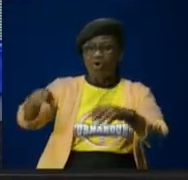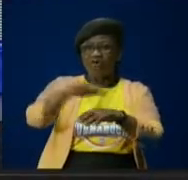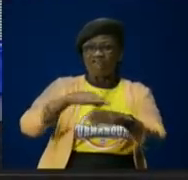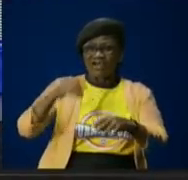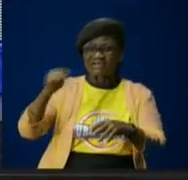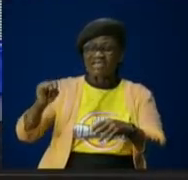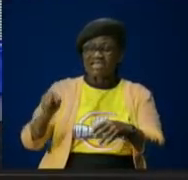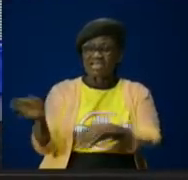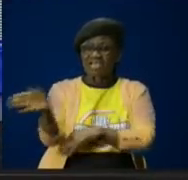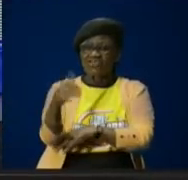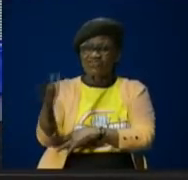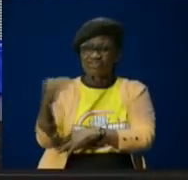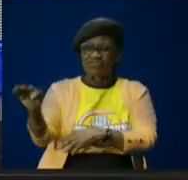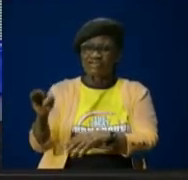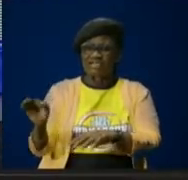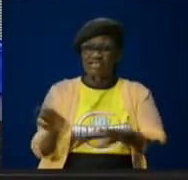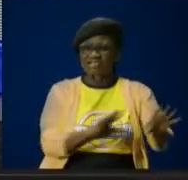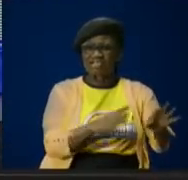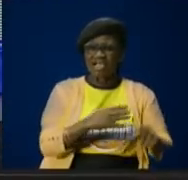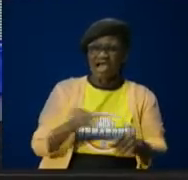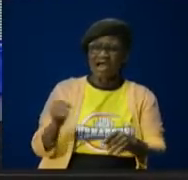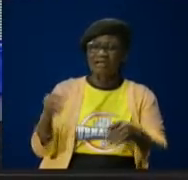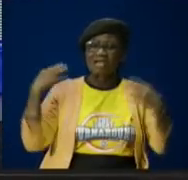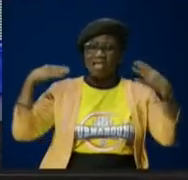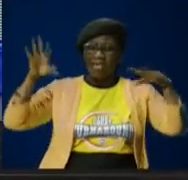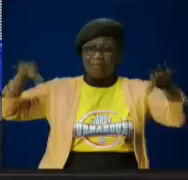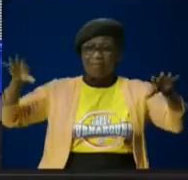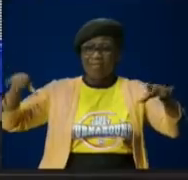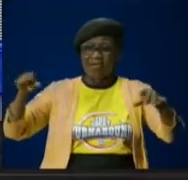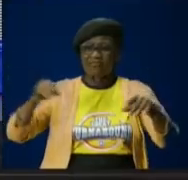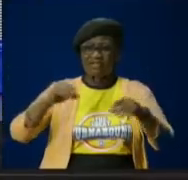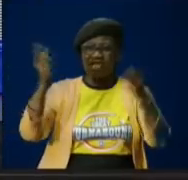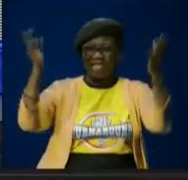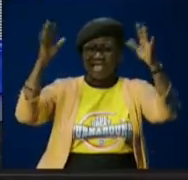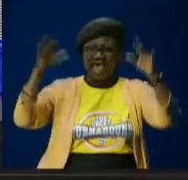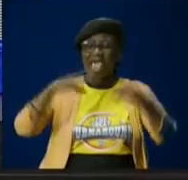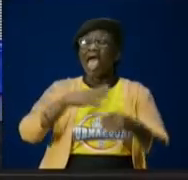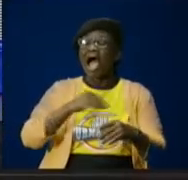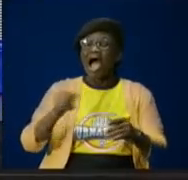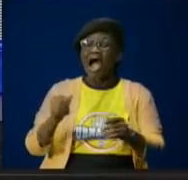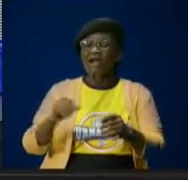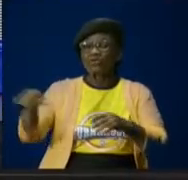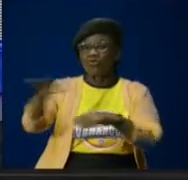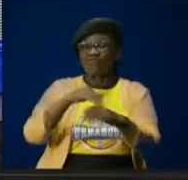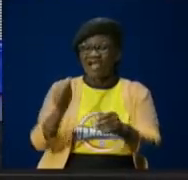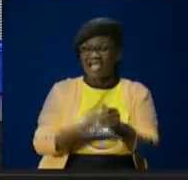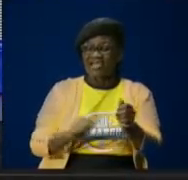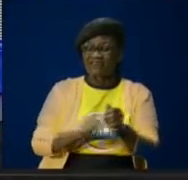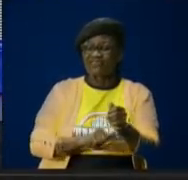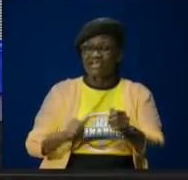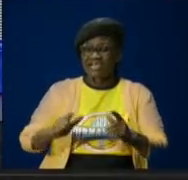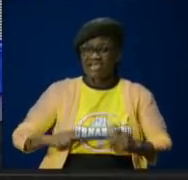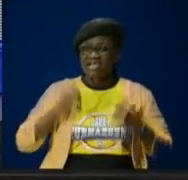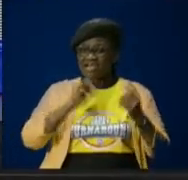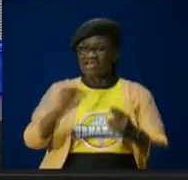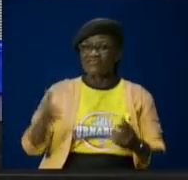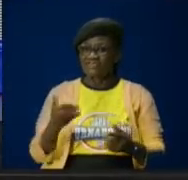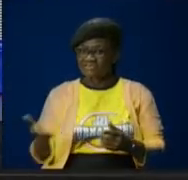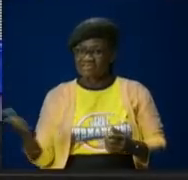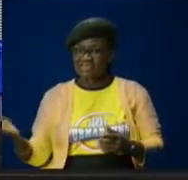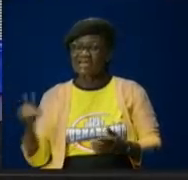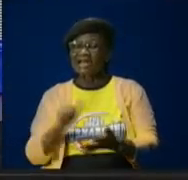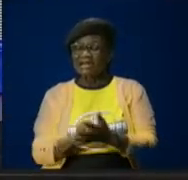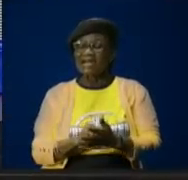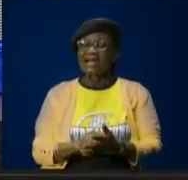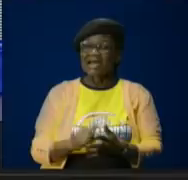sea, and over the fowl of the air, and over every living thing that moveth upon